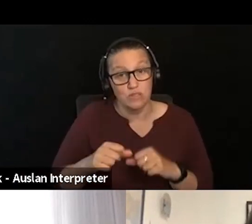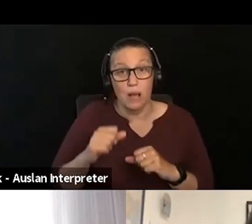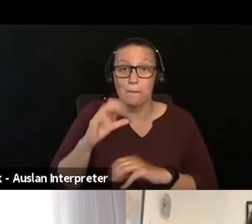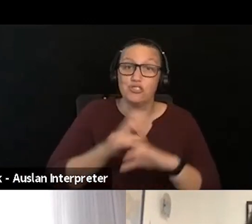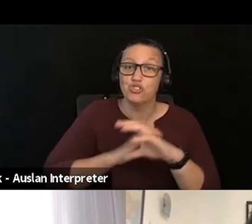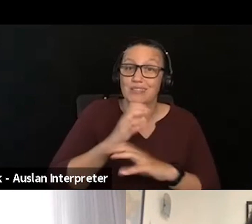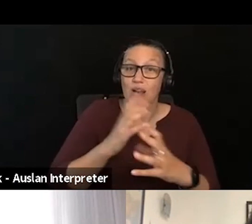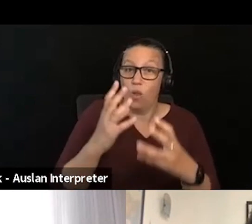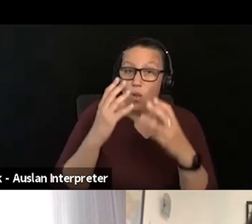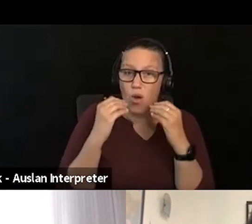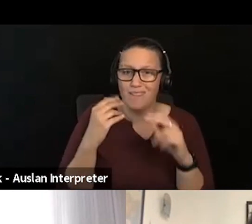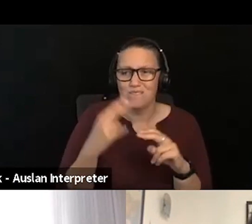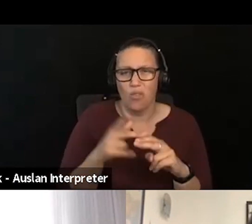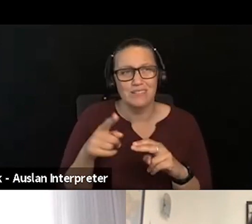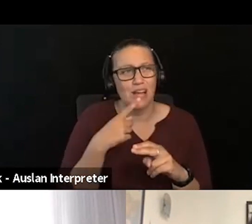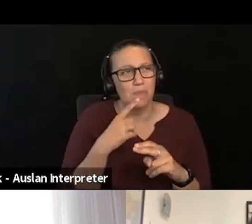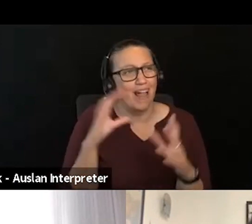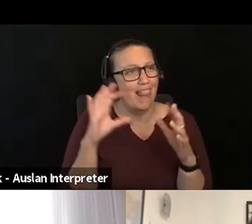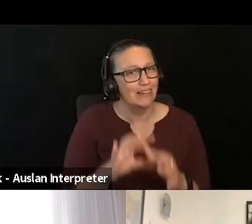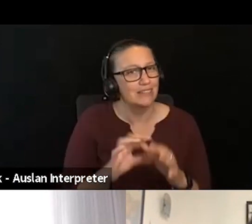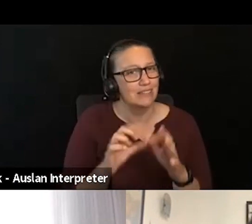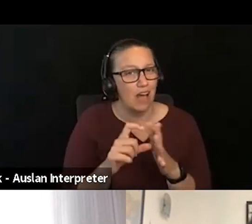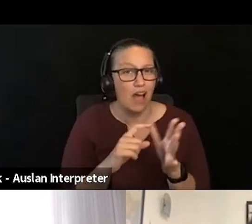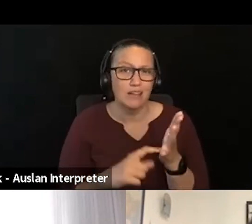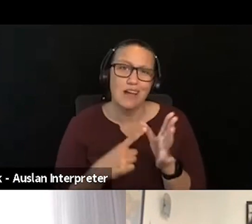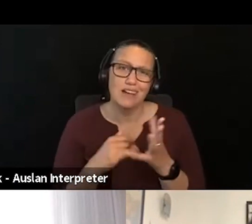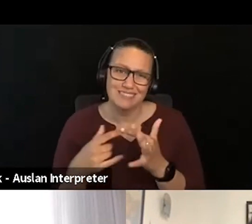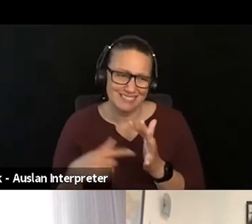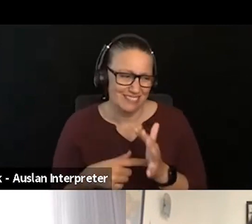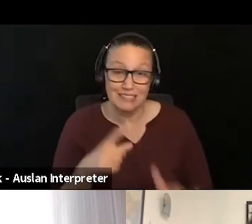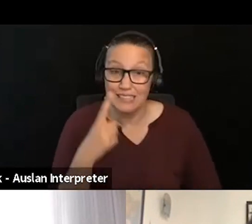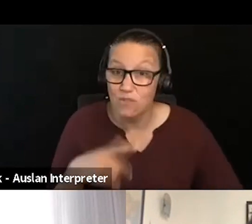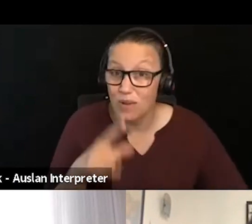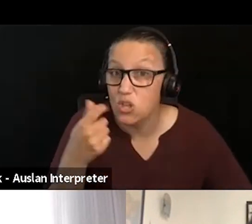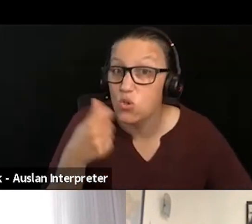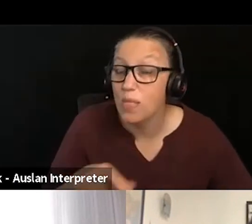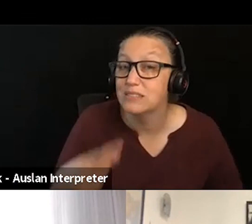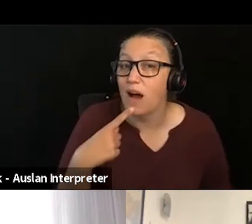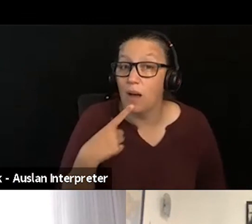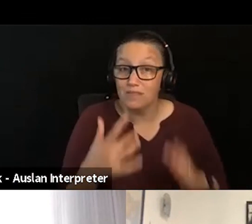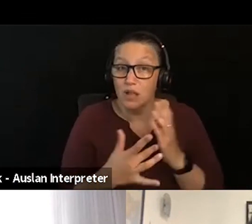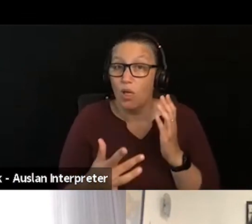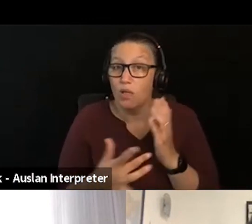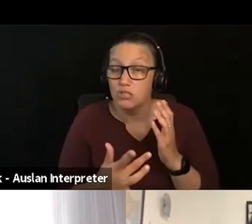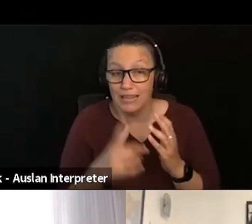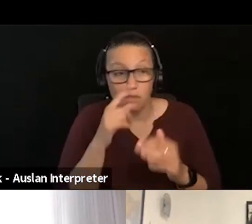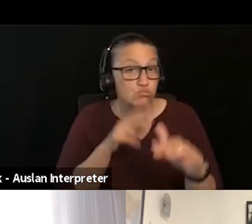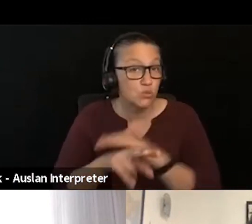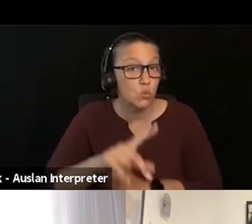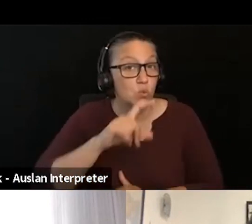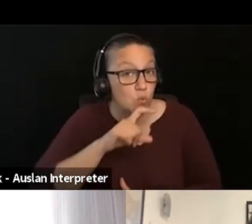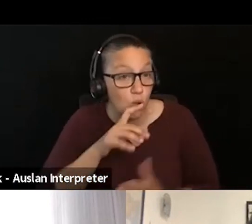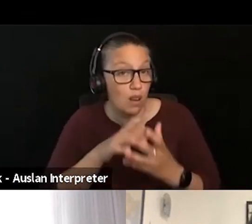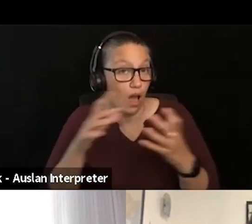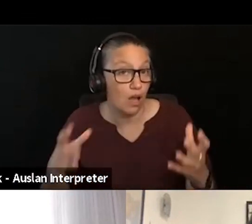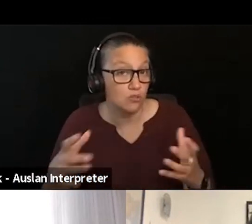sets to see if you can utilize that kind of technology to predict who is at greater